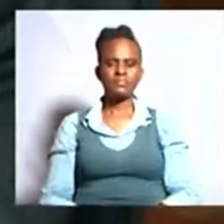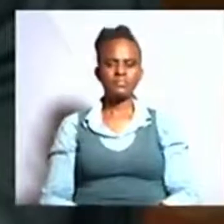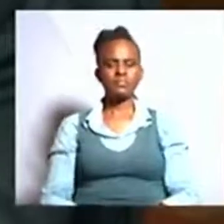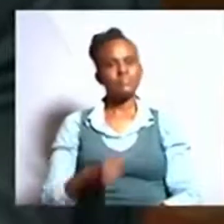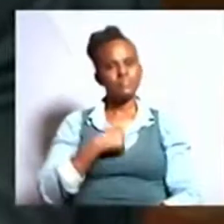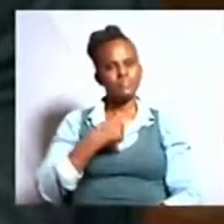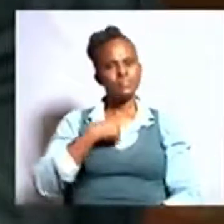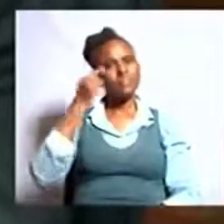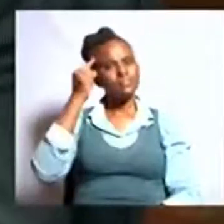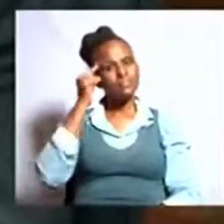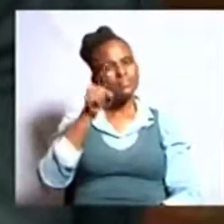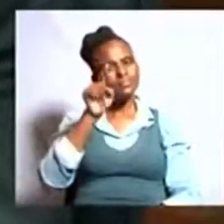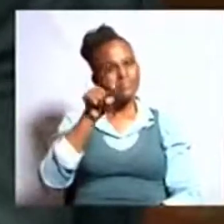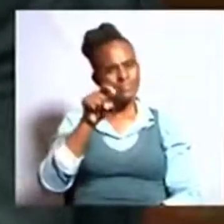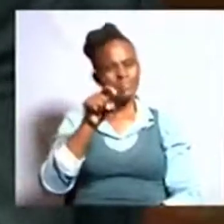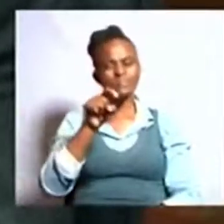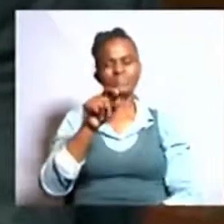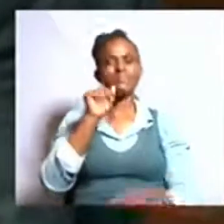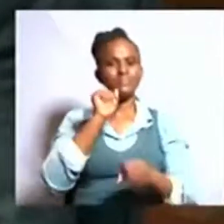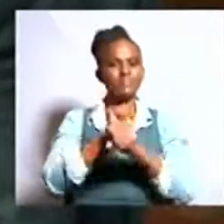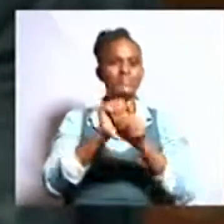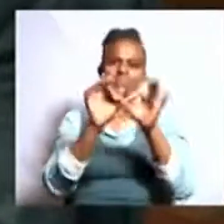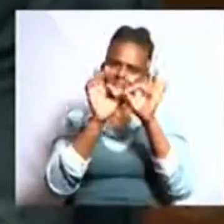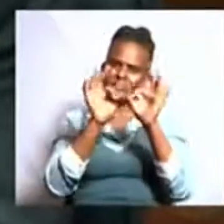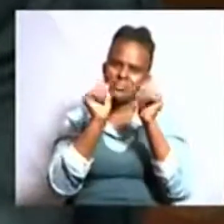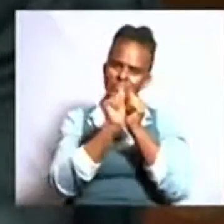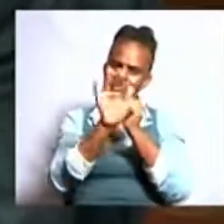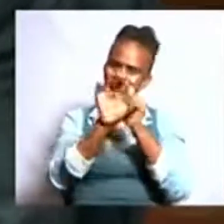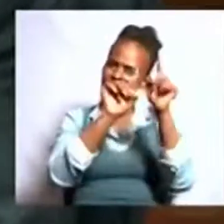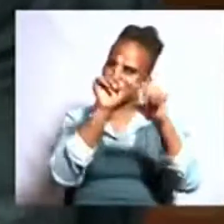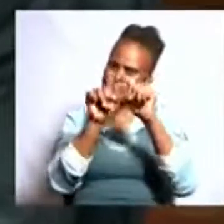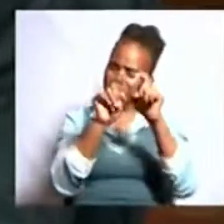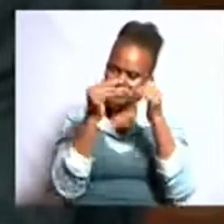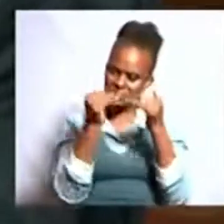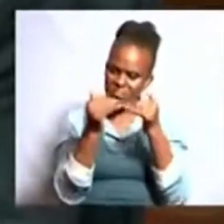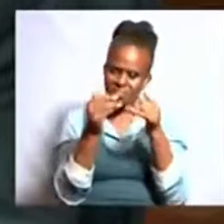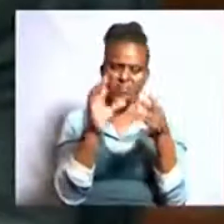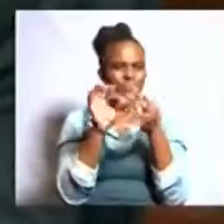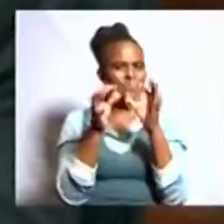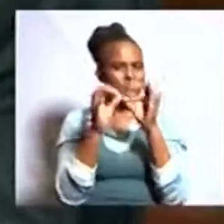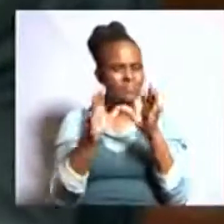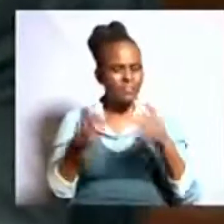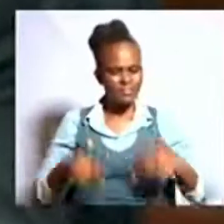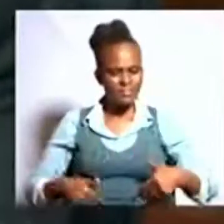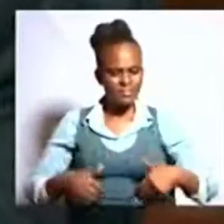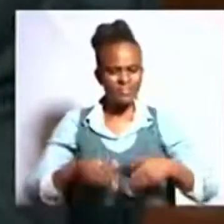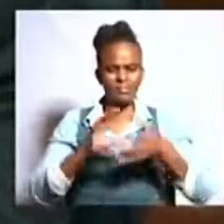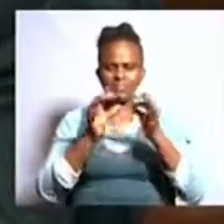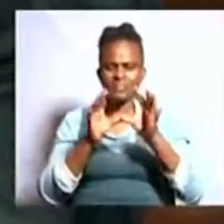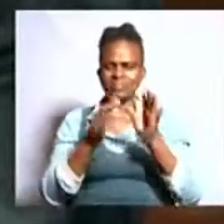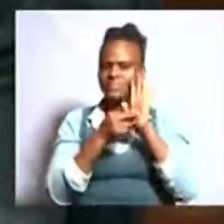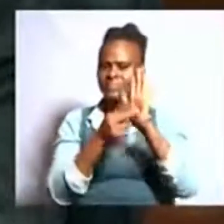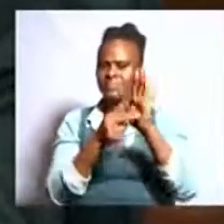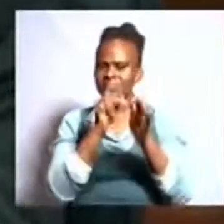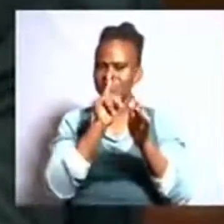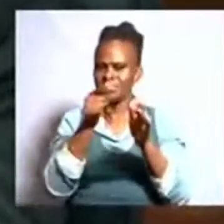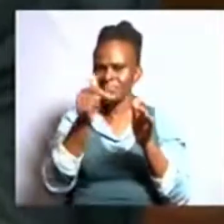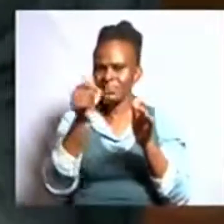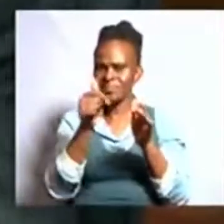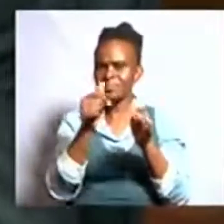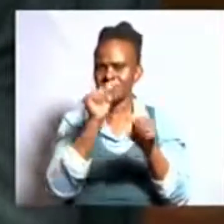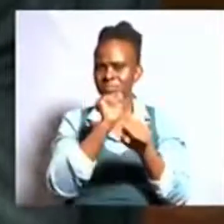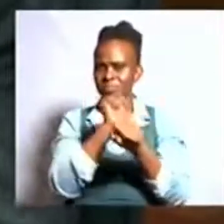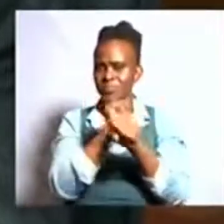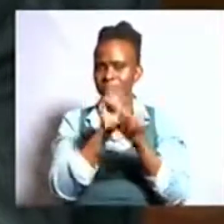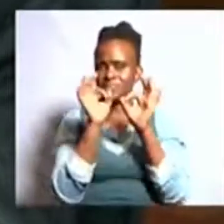think you needed to do justice to your queries. At the moment, the coordinator, youth coordinator, you have not proved that you did